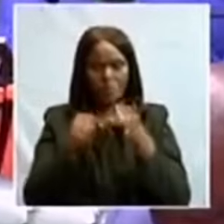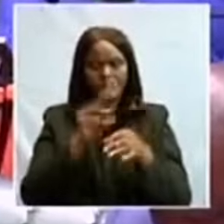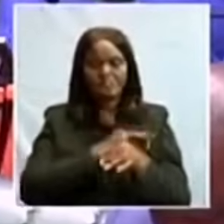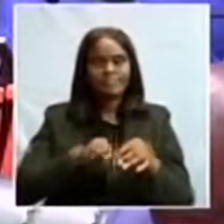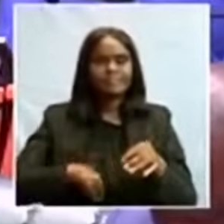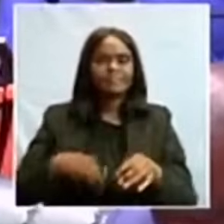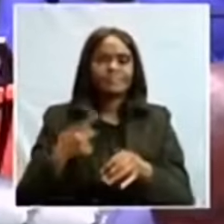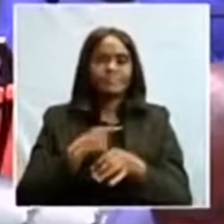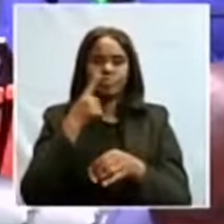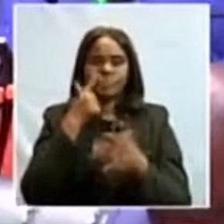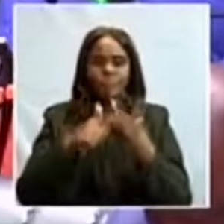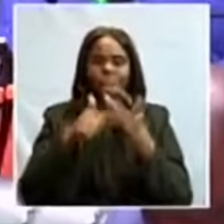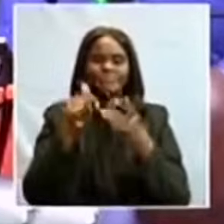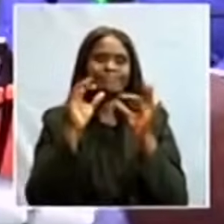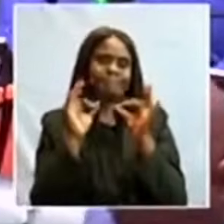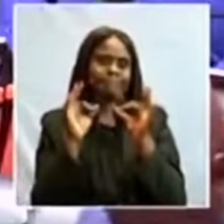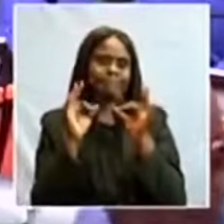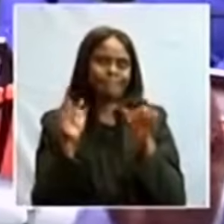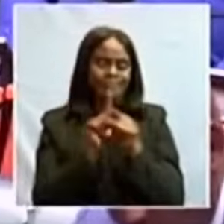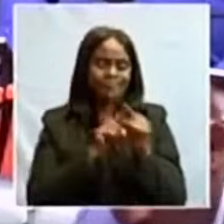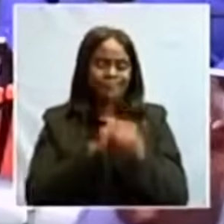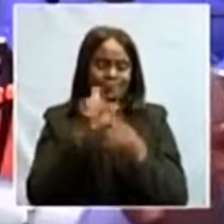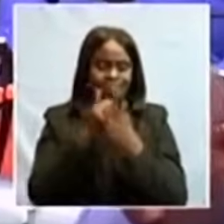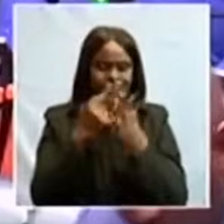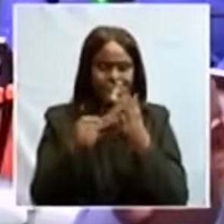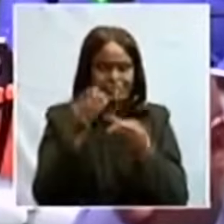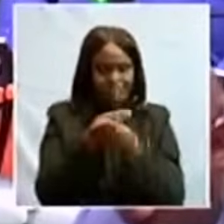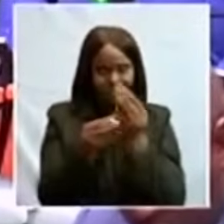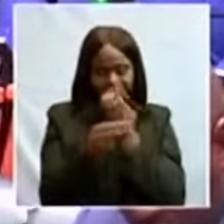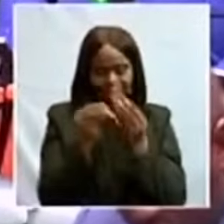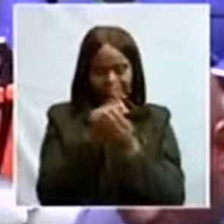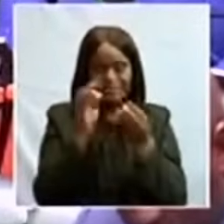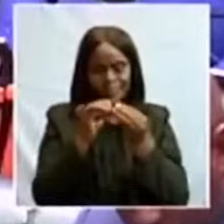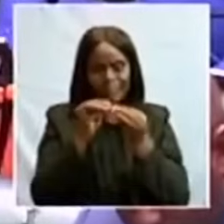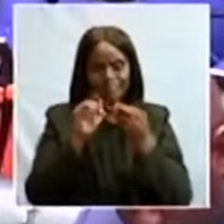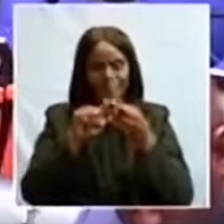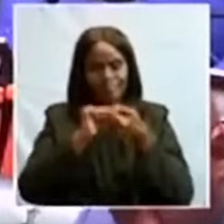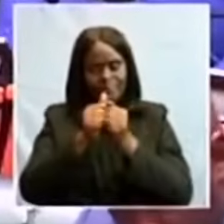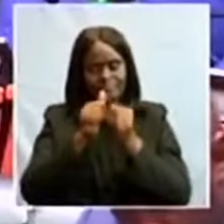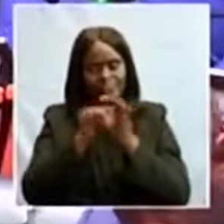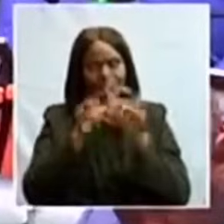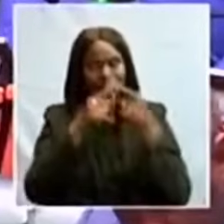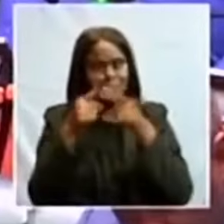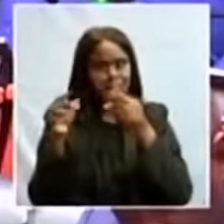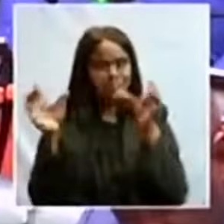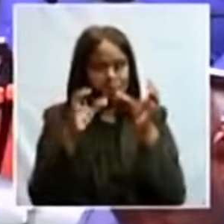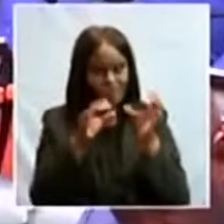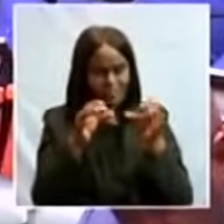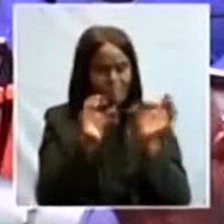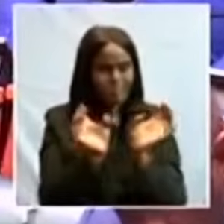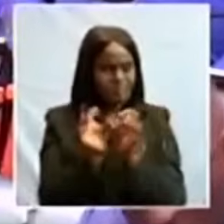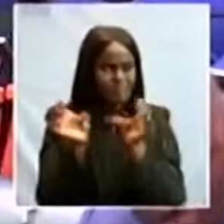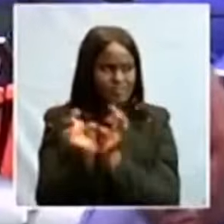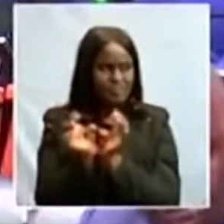members of Parliament who mean well, they always contributed to sport in their respective constituencies.